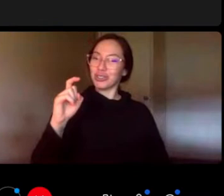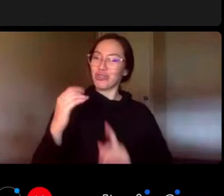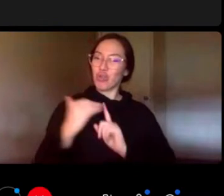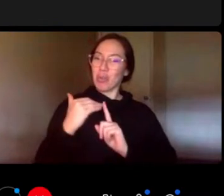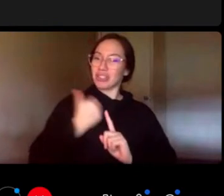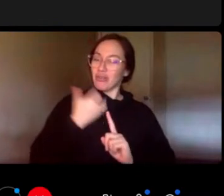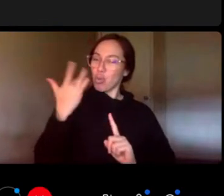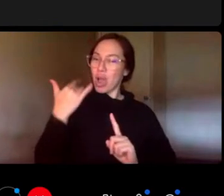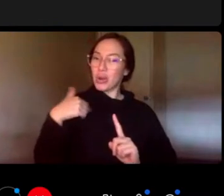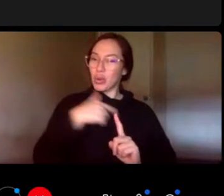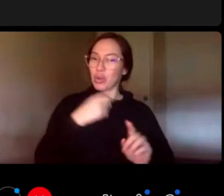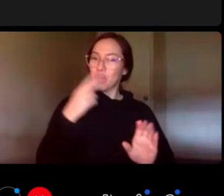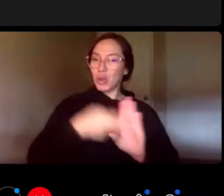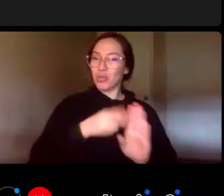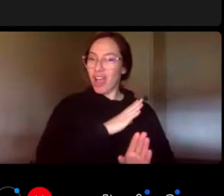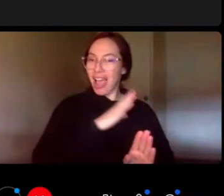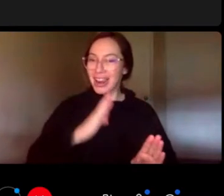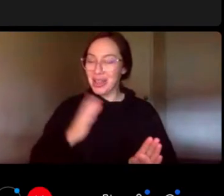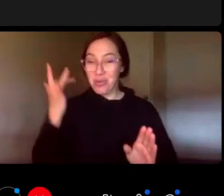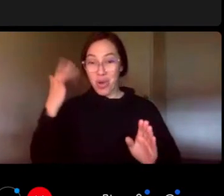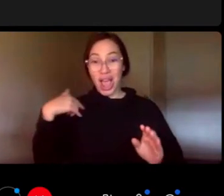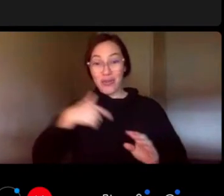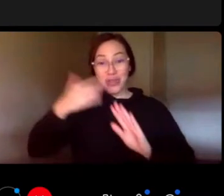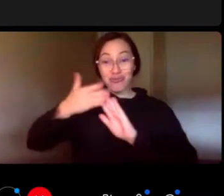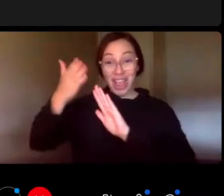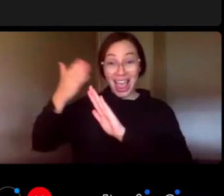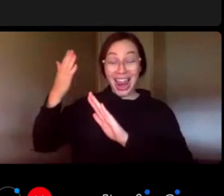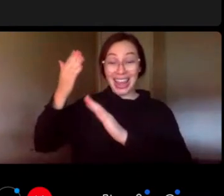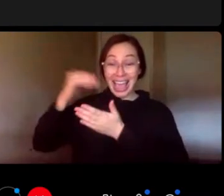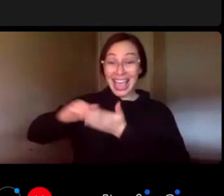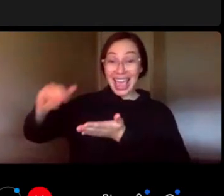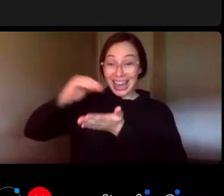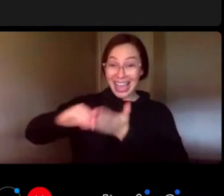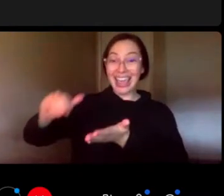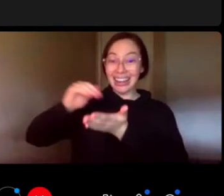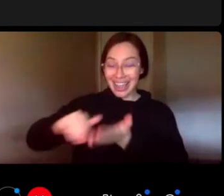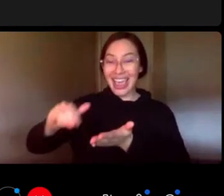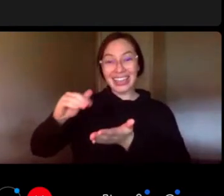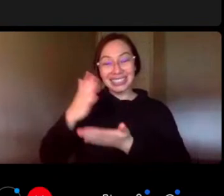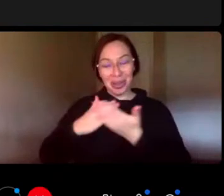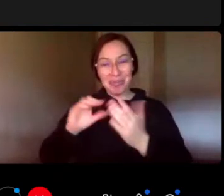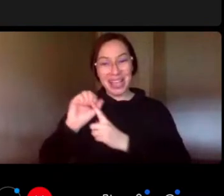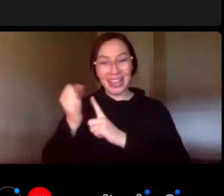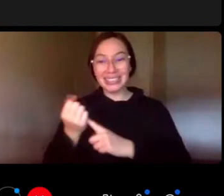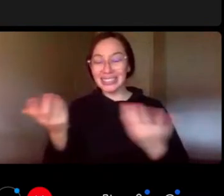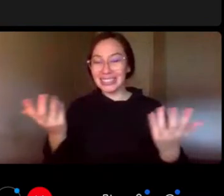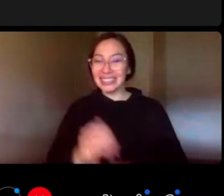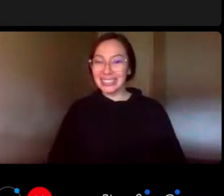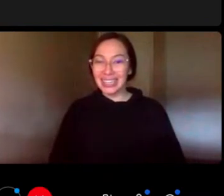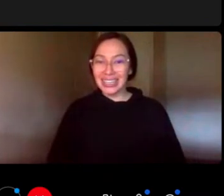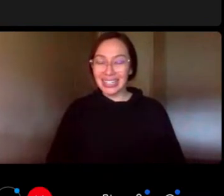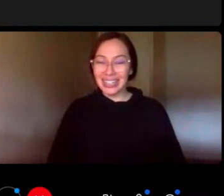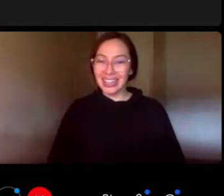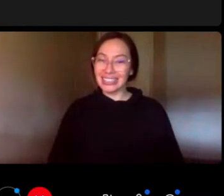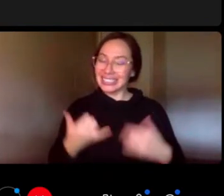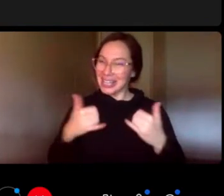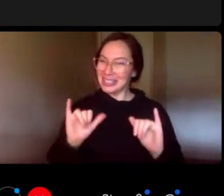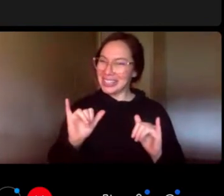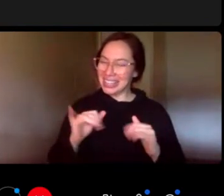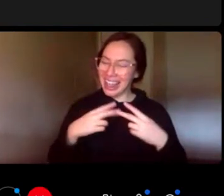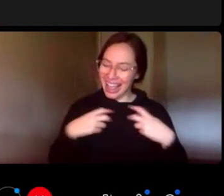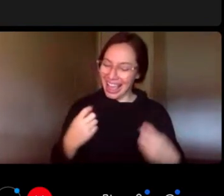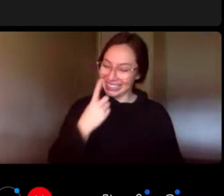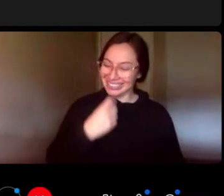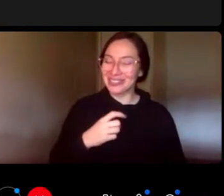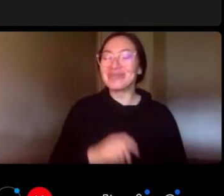run? Why did we run again and again and again in some cases? And having not, still asking.